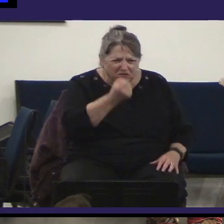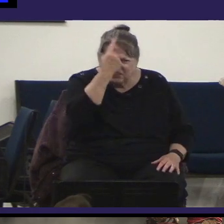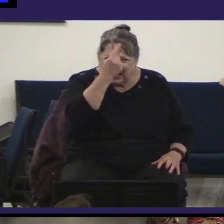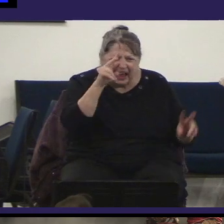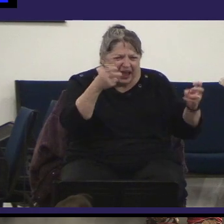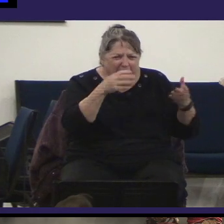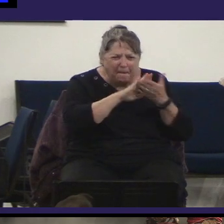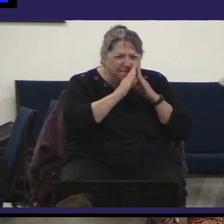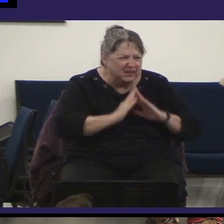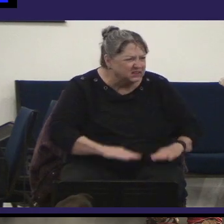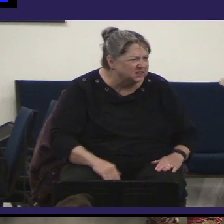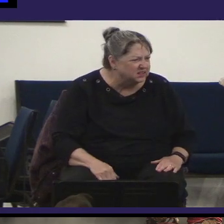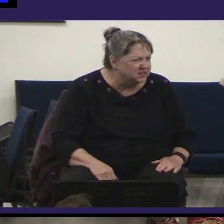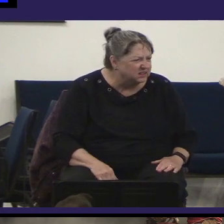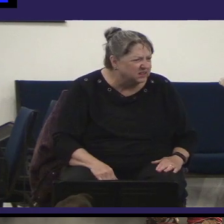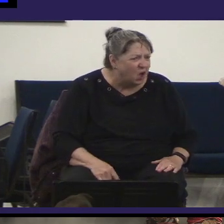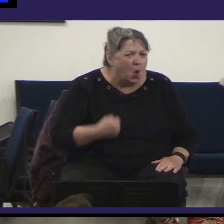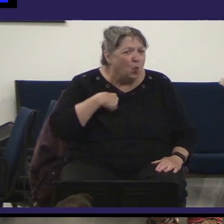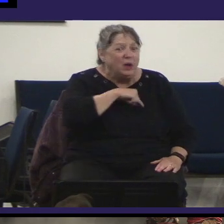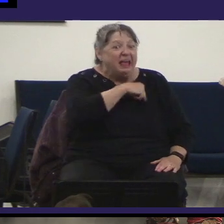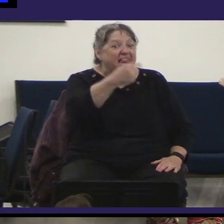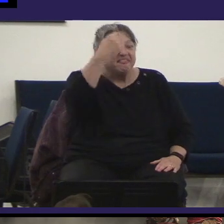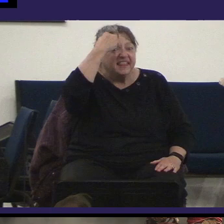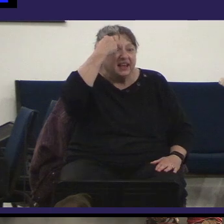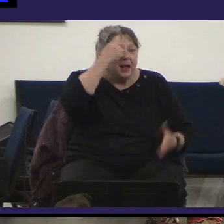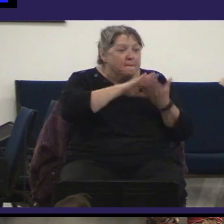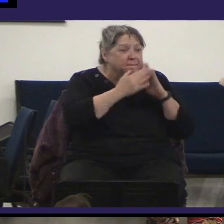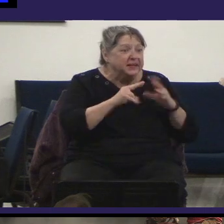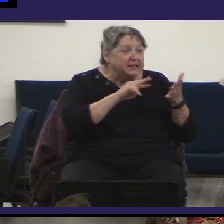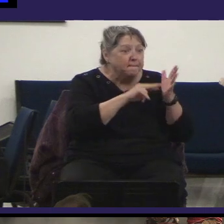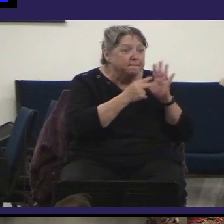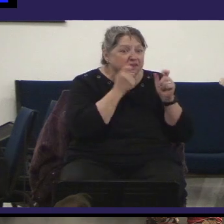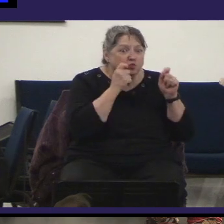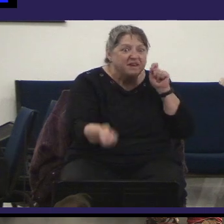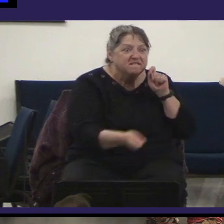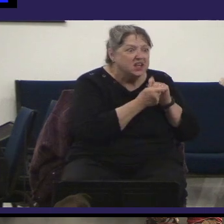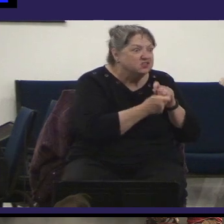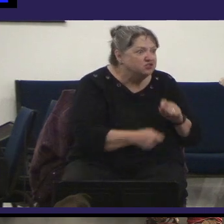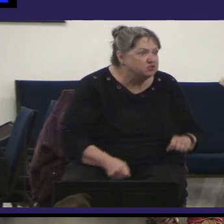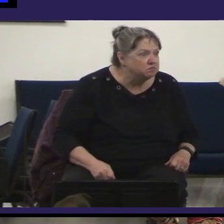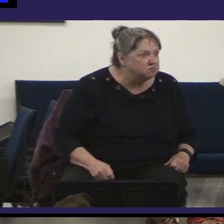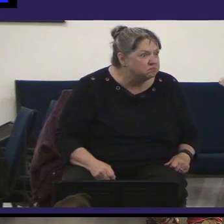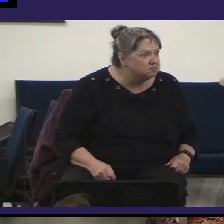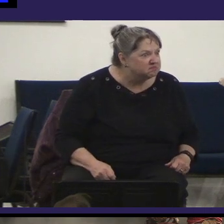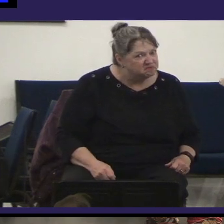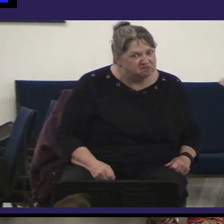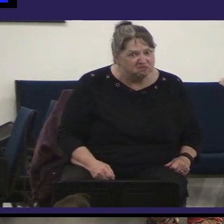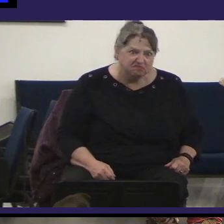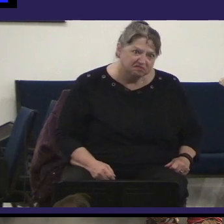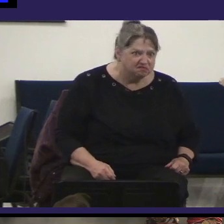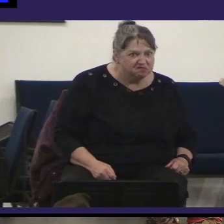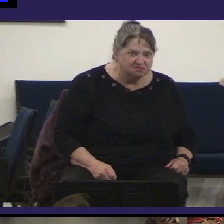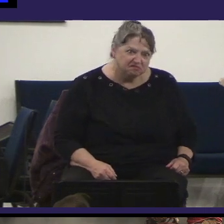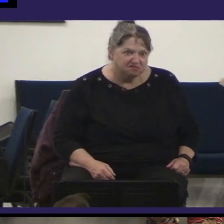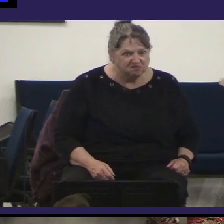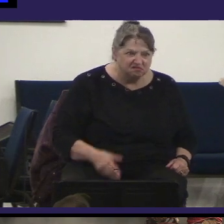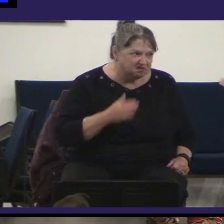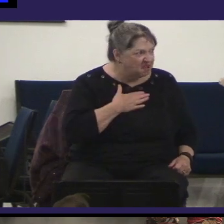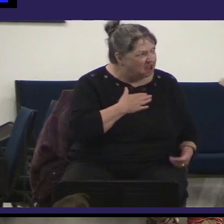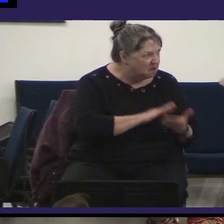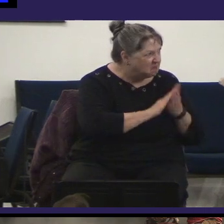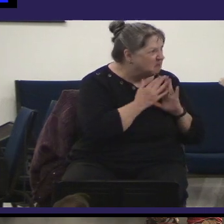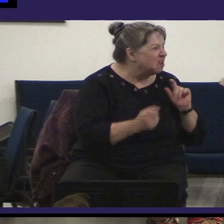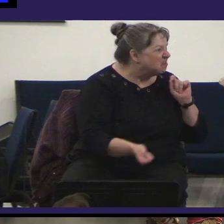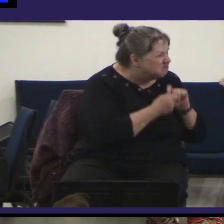hurt him. And until I hurt him, I won't have peace. I got to go and get him. I'm going to slash his tires. Now I have